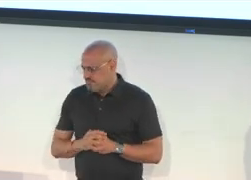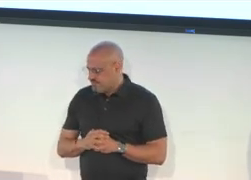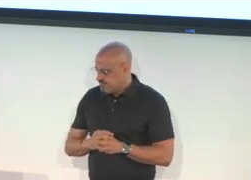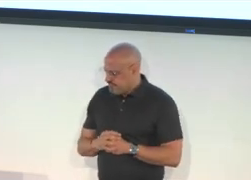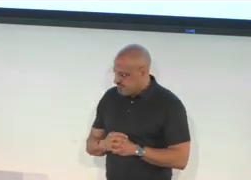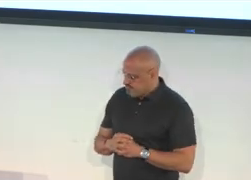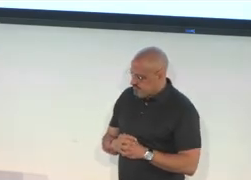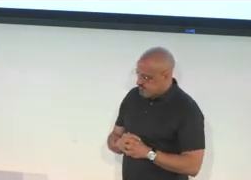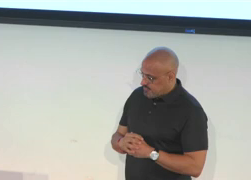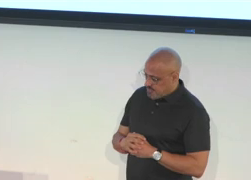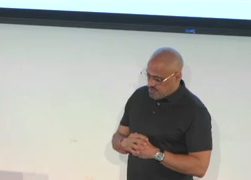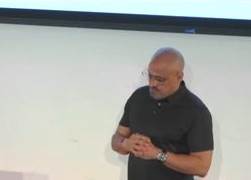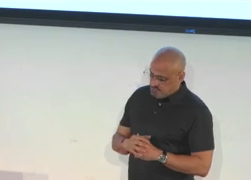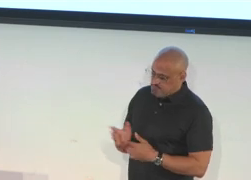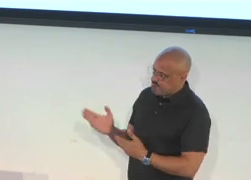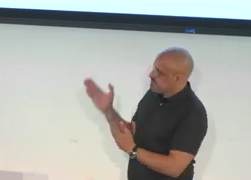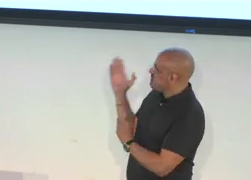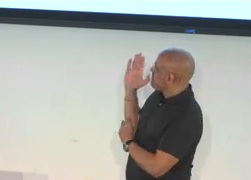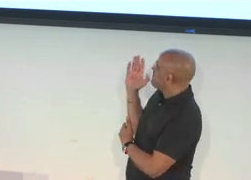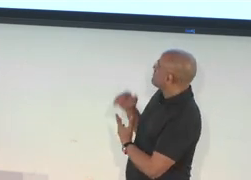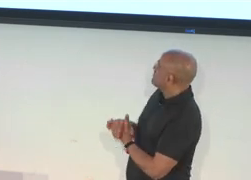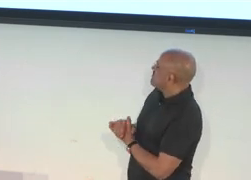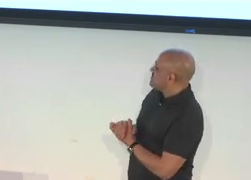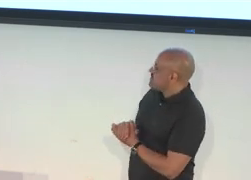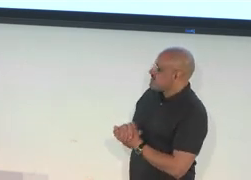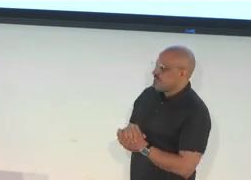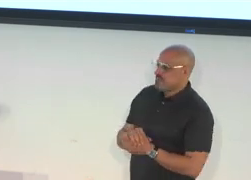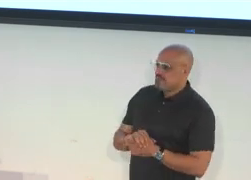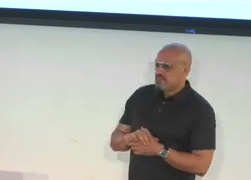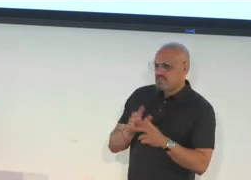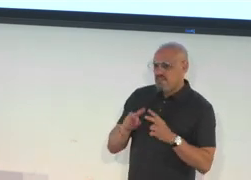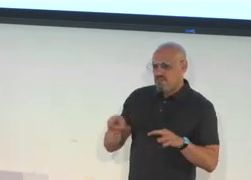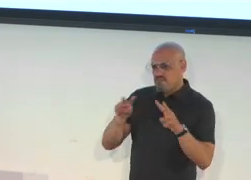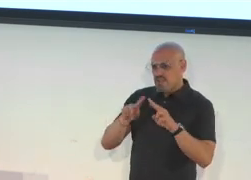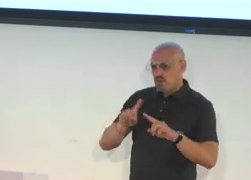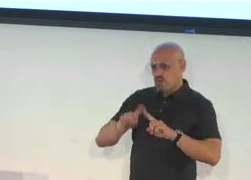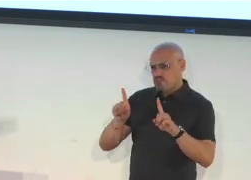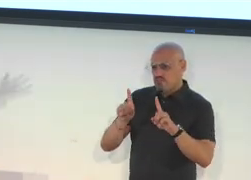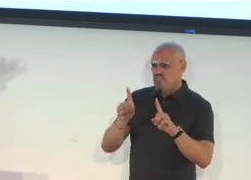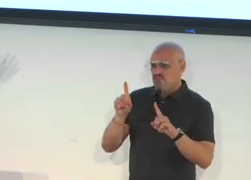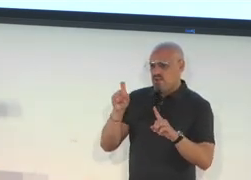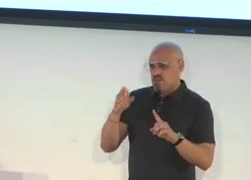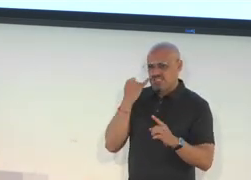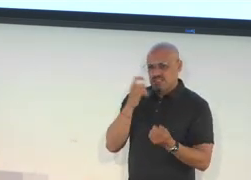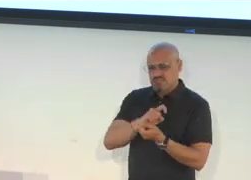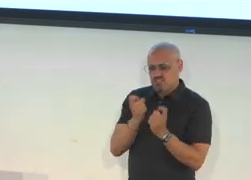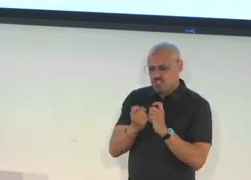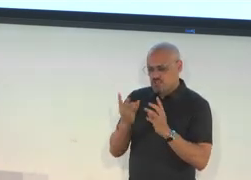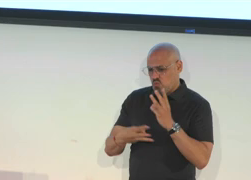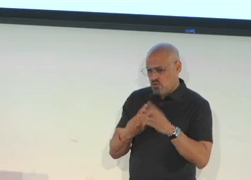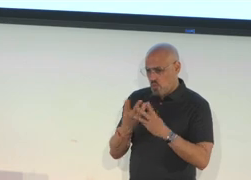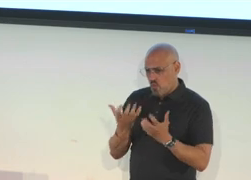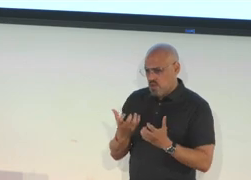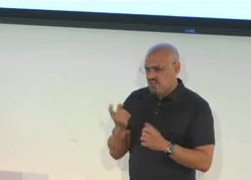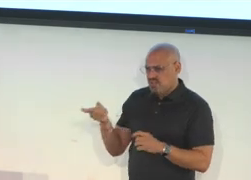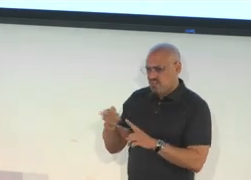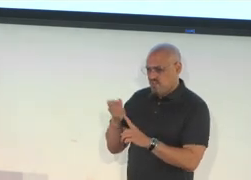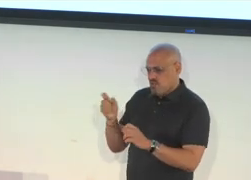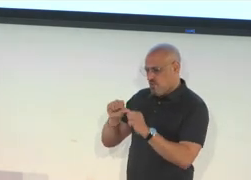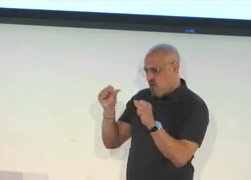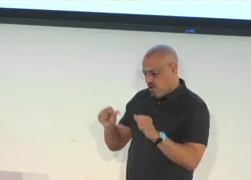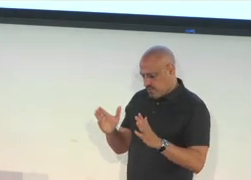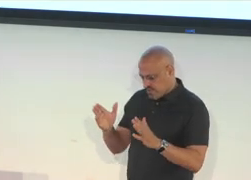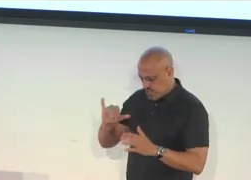So it really takes a different value system if you want to change the world. This is from an architect called Jack